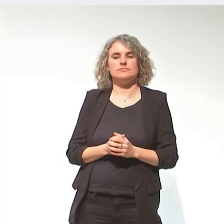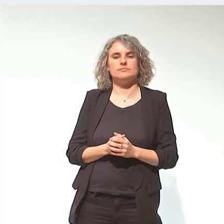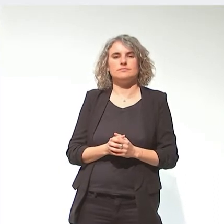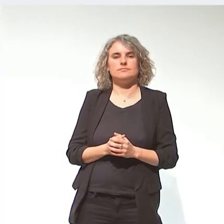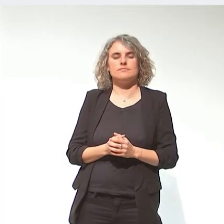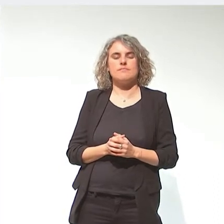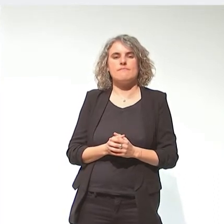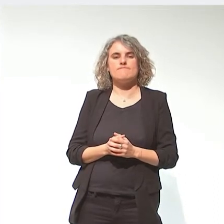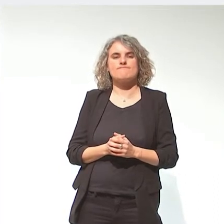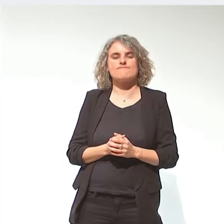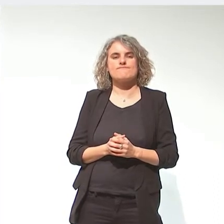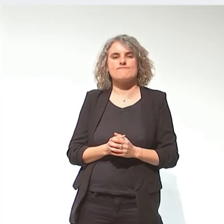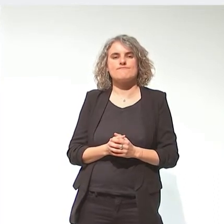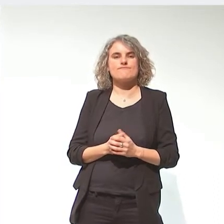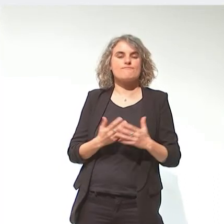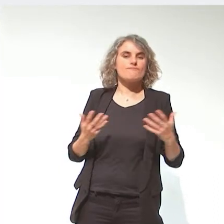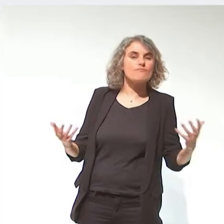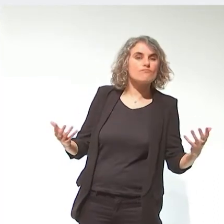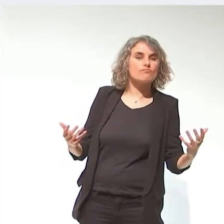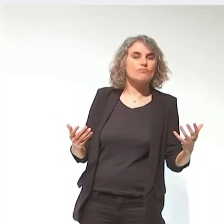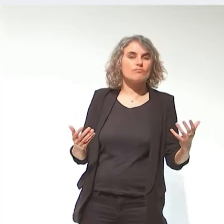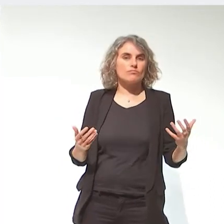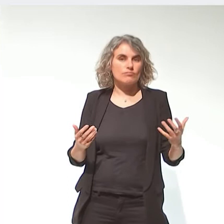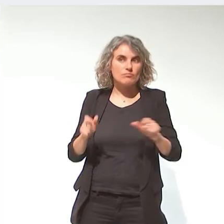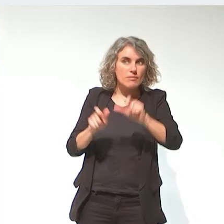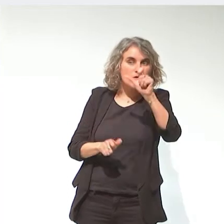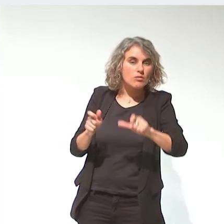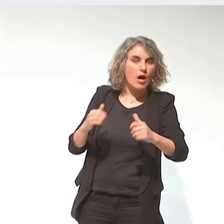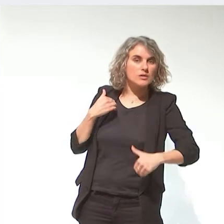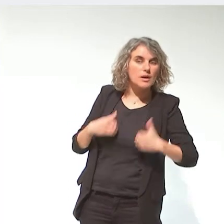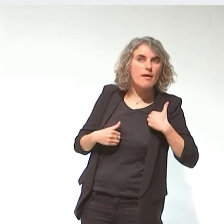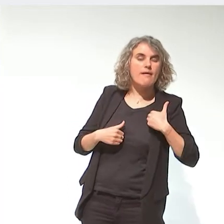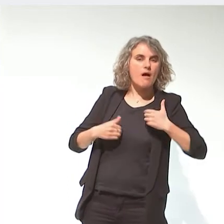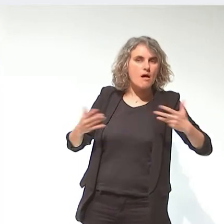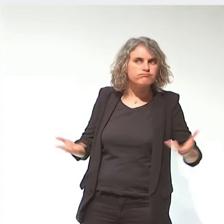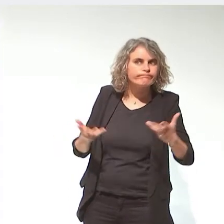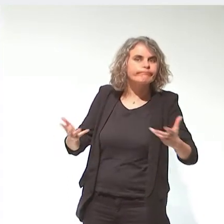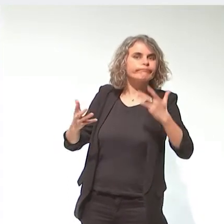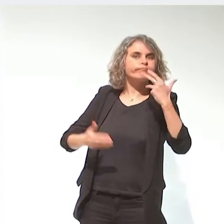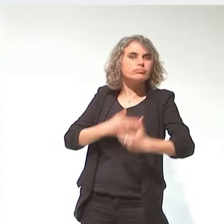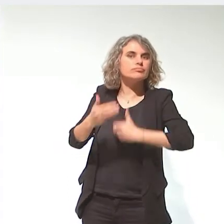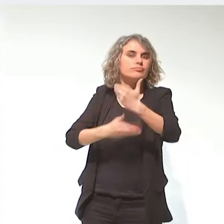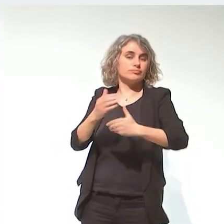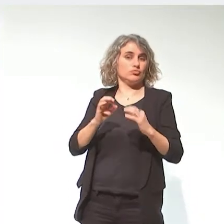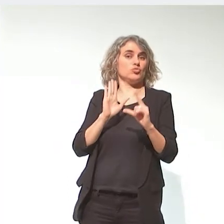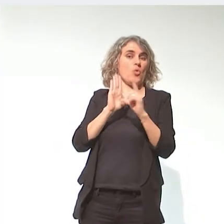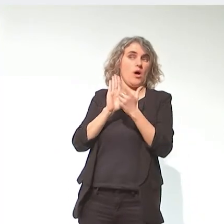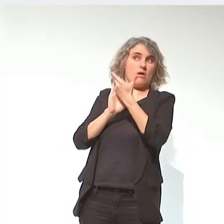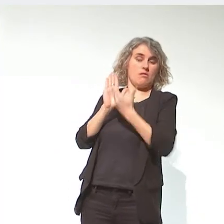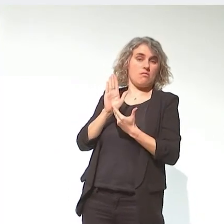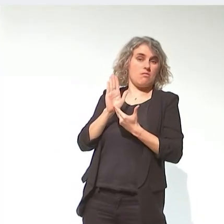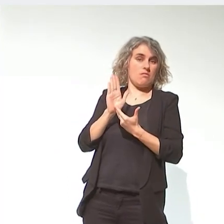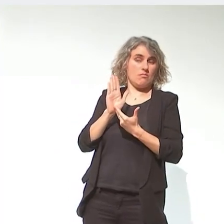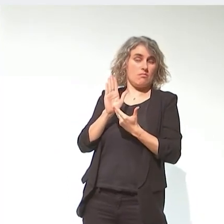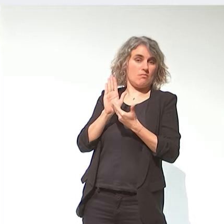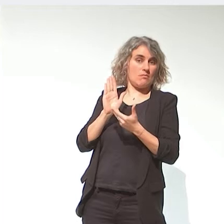with Disability Act, which regulates the prohibition of discrimination on the ground